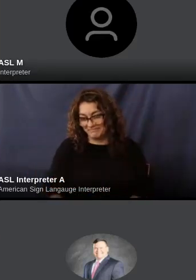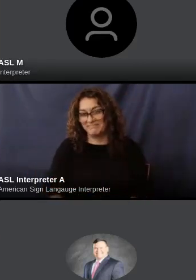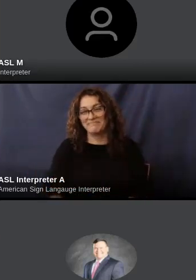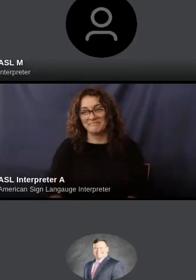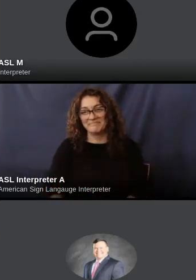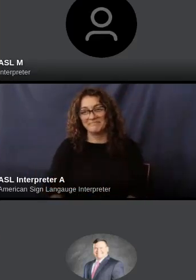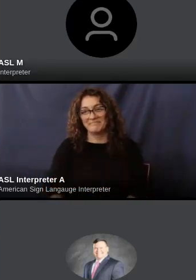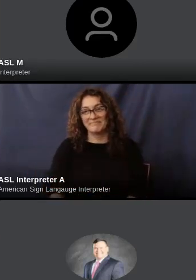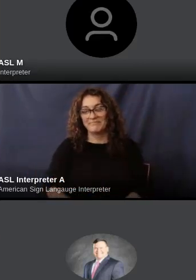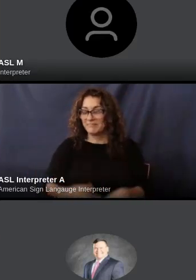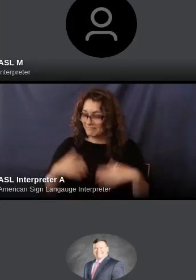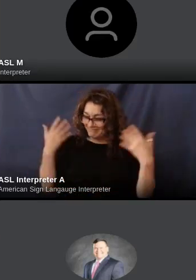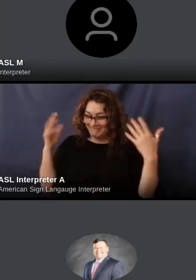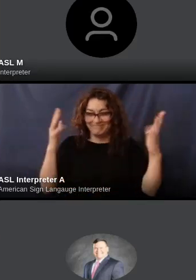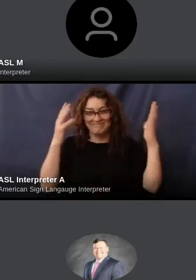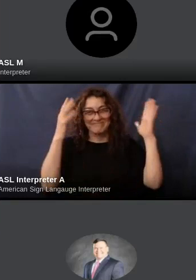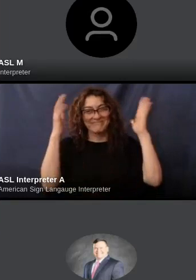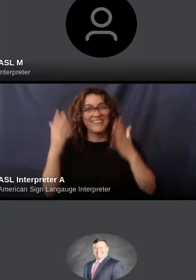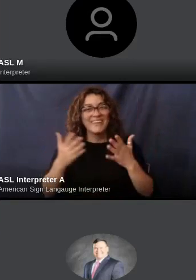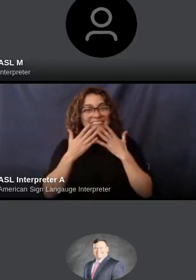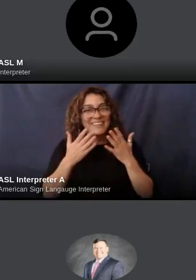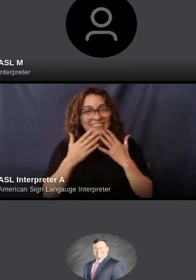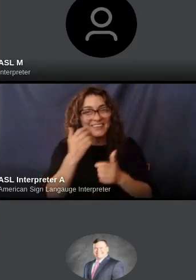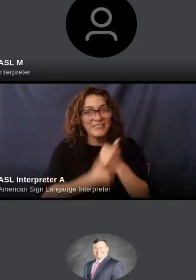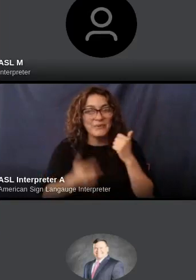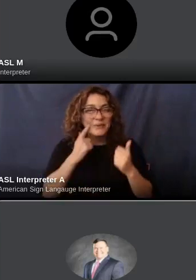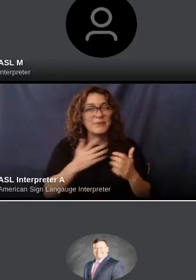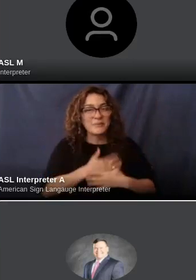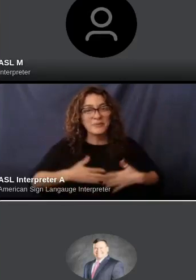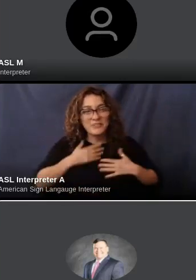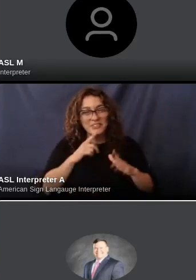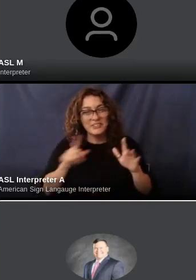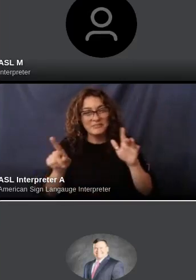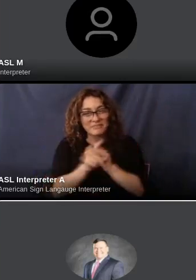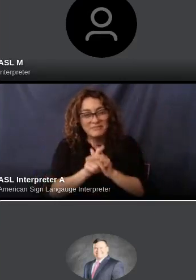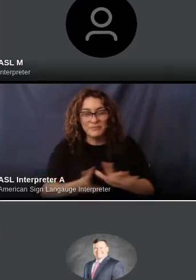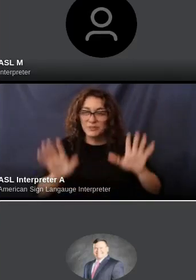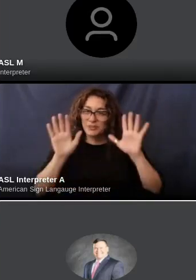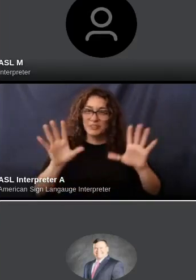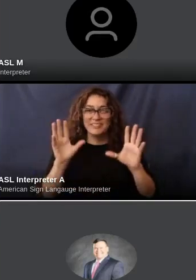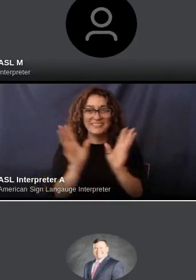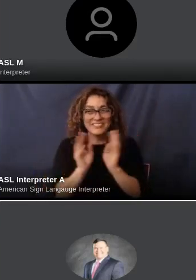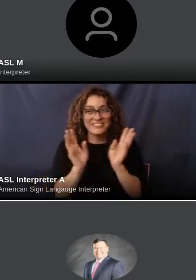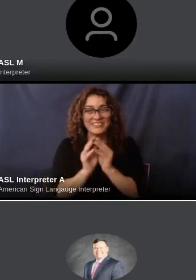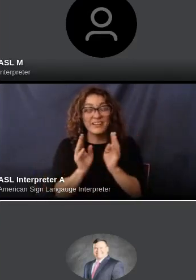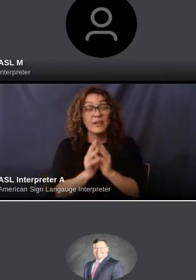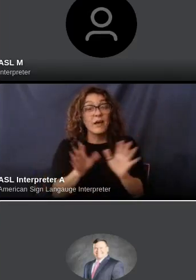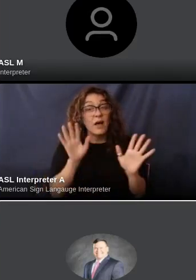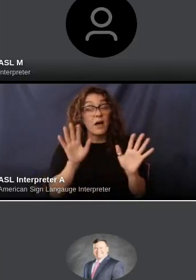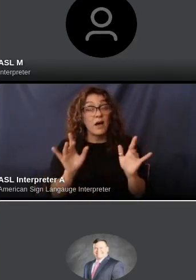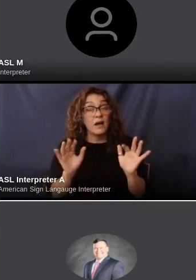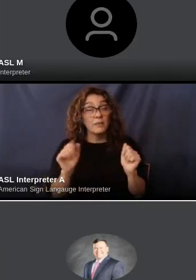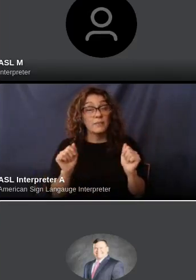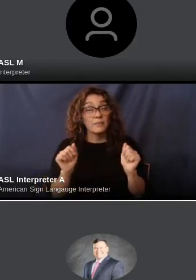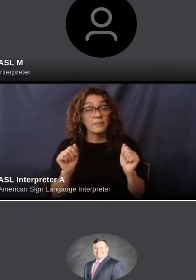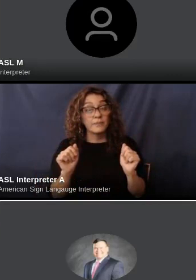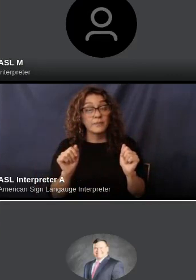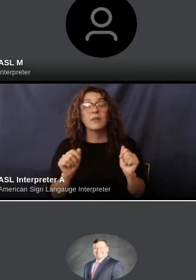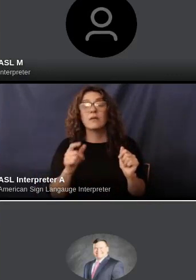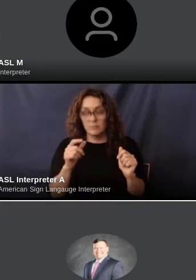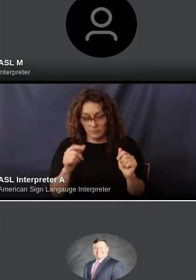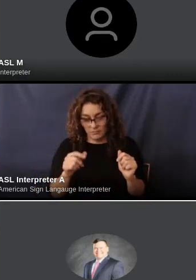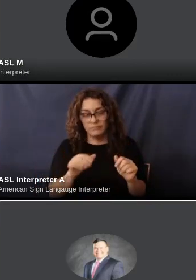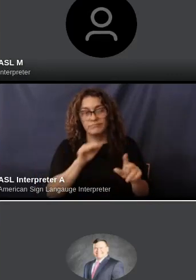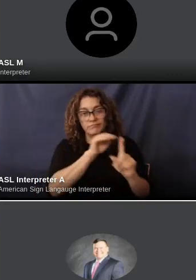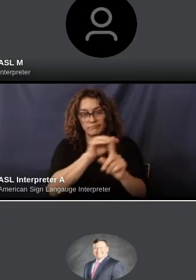Great. All right. Thank you, everyone, for attending this great session. And so remember that these are being recorded